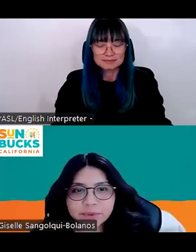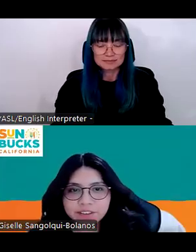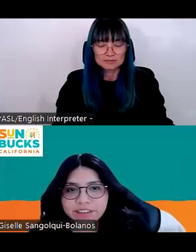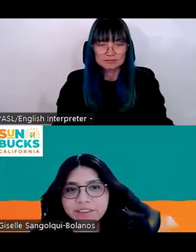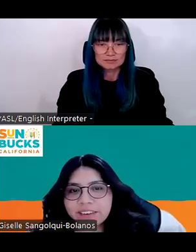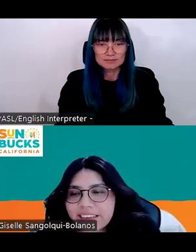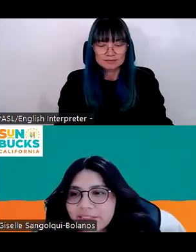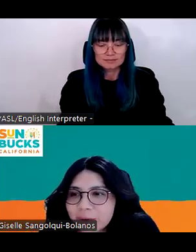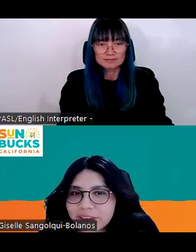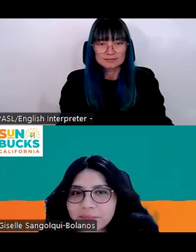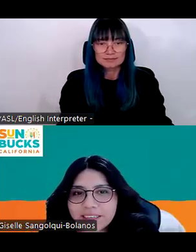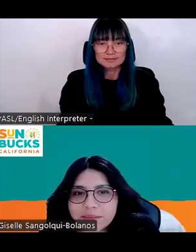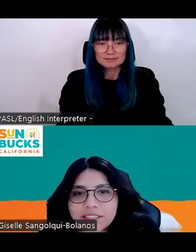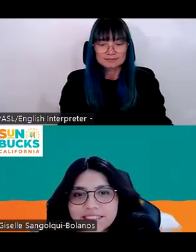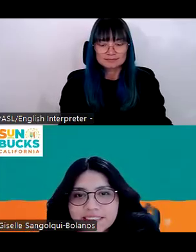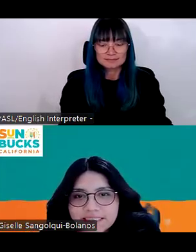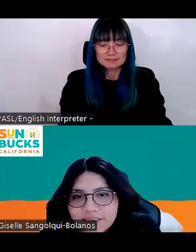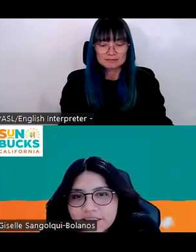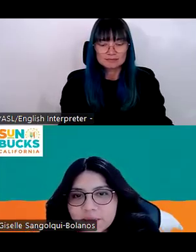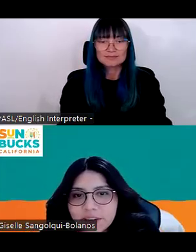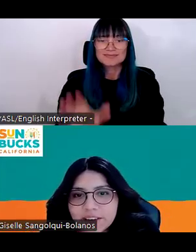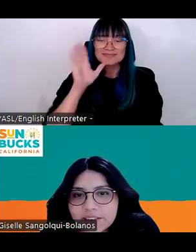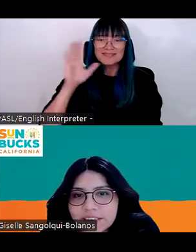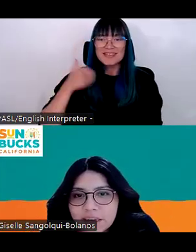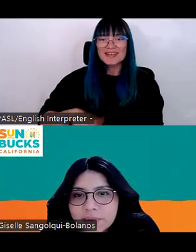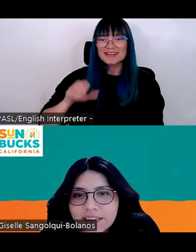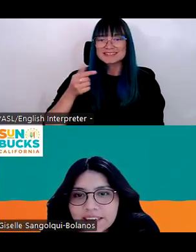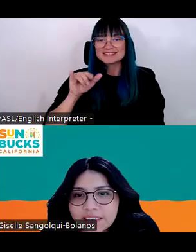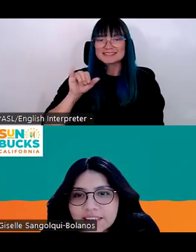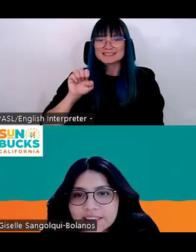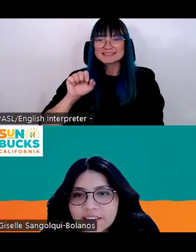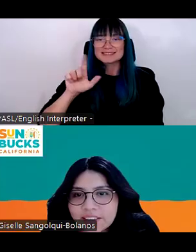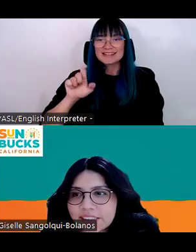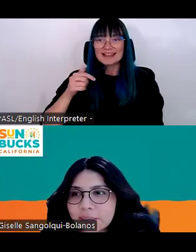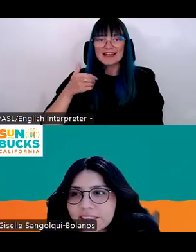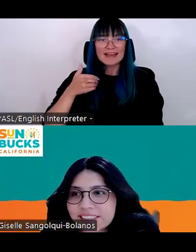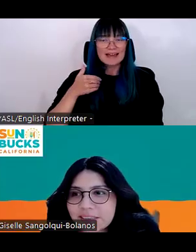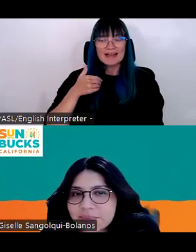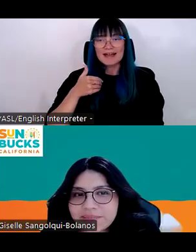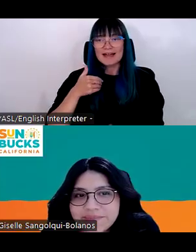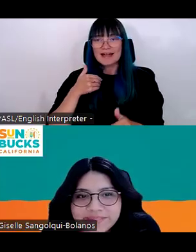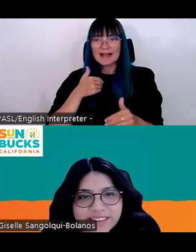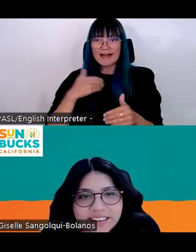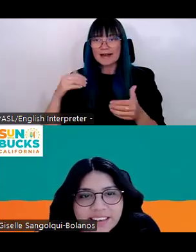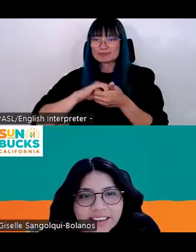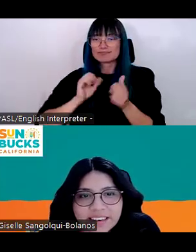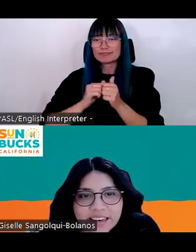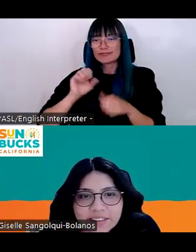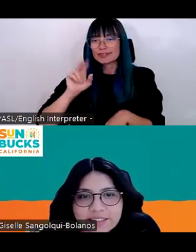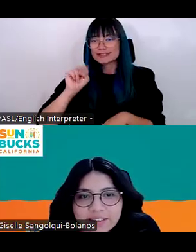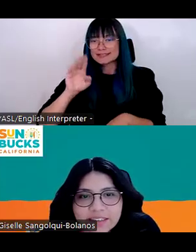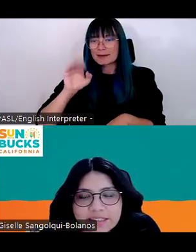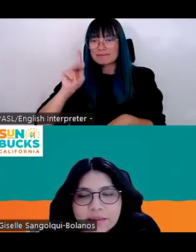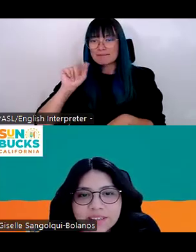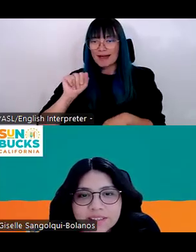Thank you, Bernardo. Hi, everyone. My name is Giselle Sangolki Bolanos, and I'm an analyst on the Sunbucks team. And now